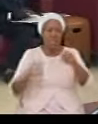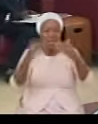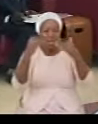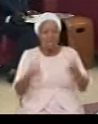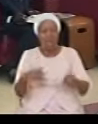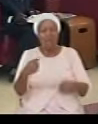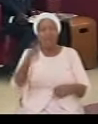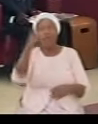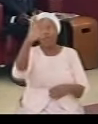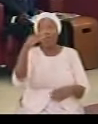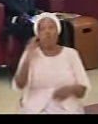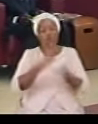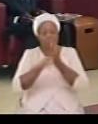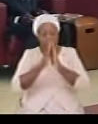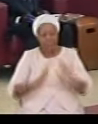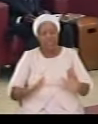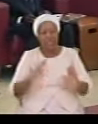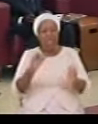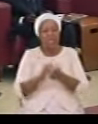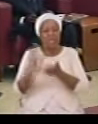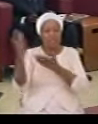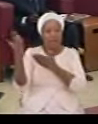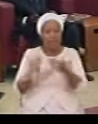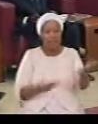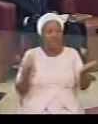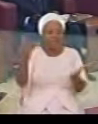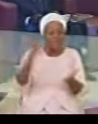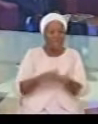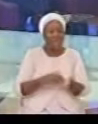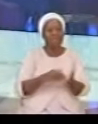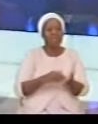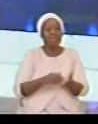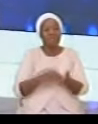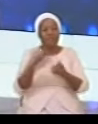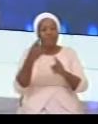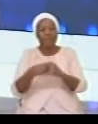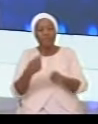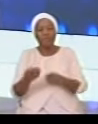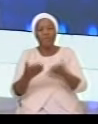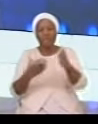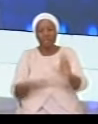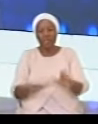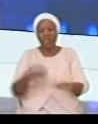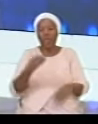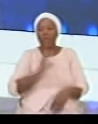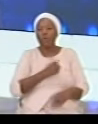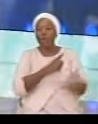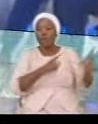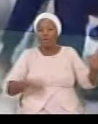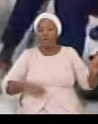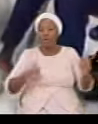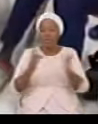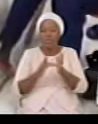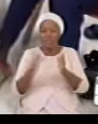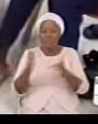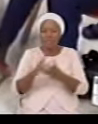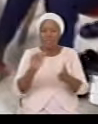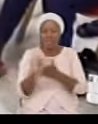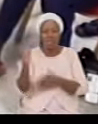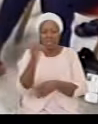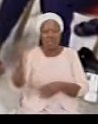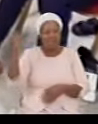that brought again from the dead our Lord Jesus, that